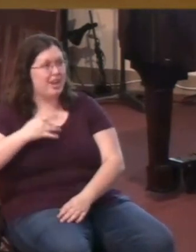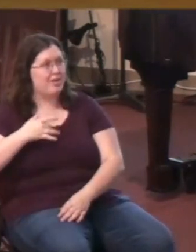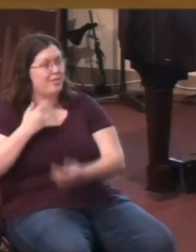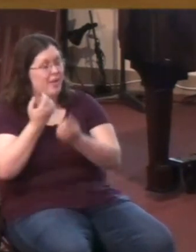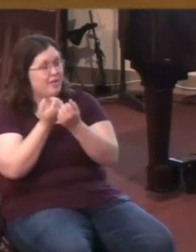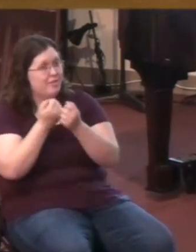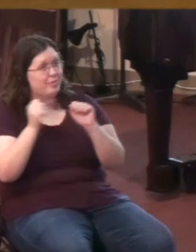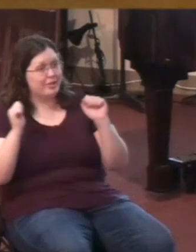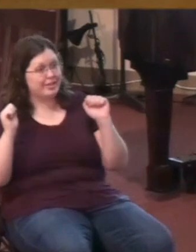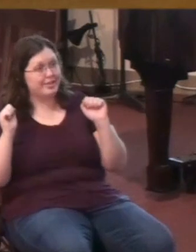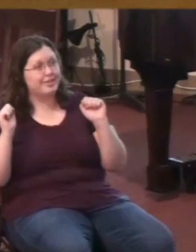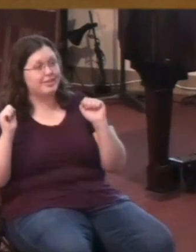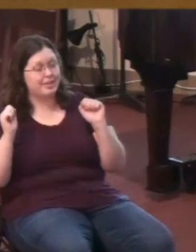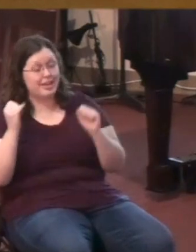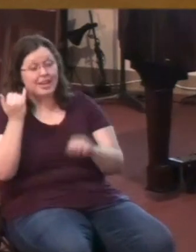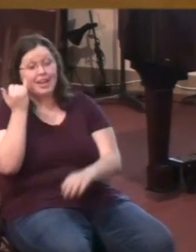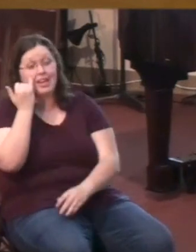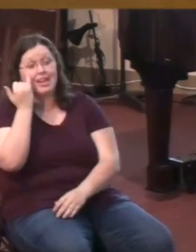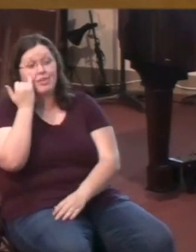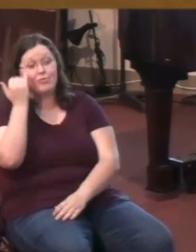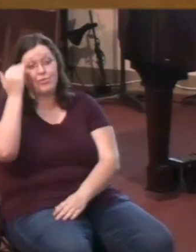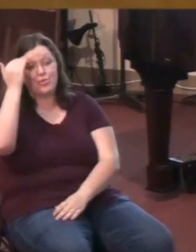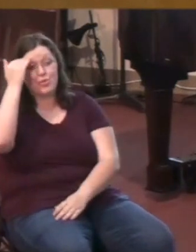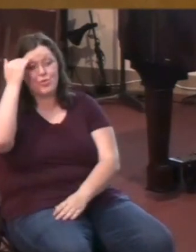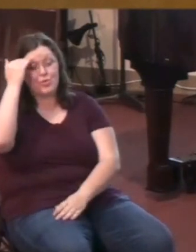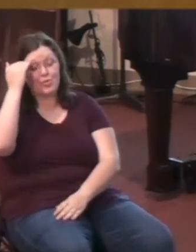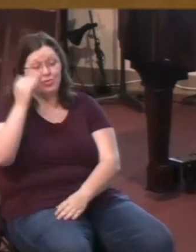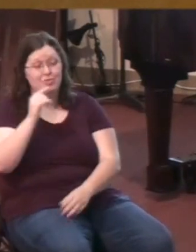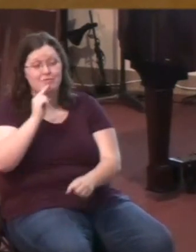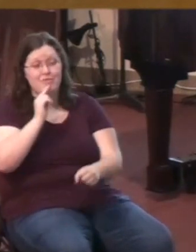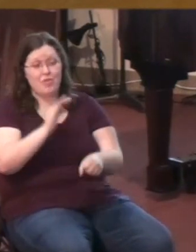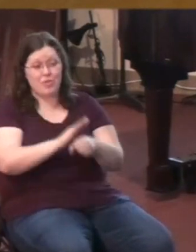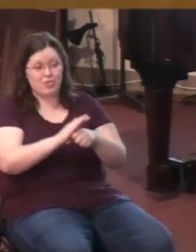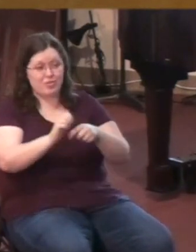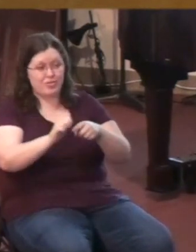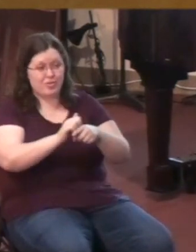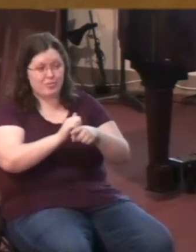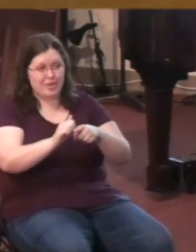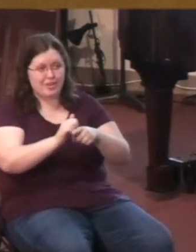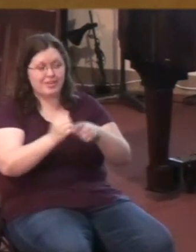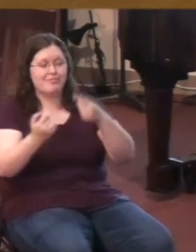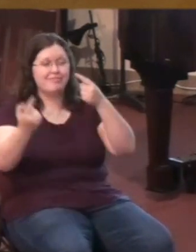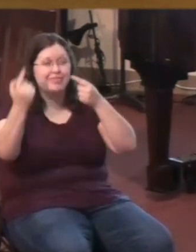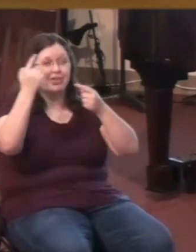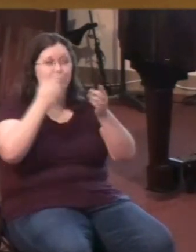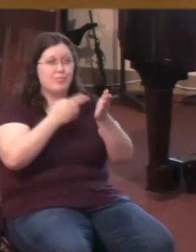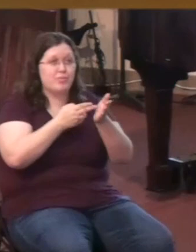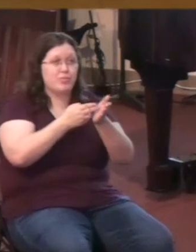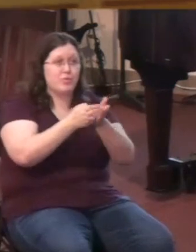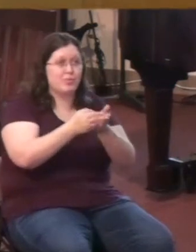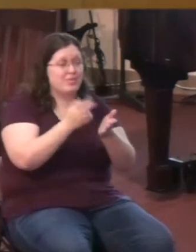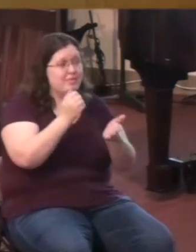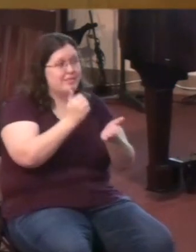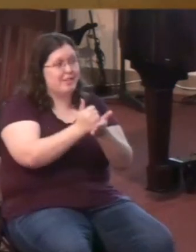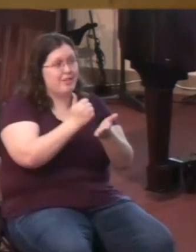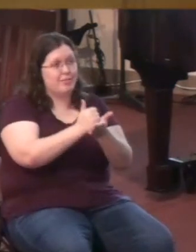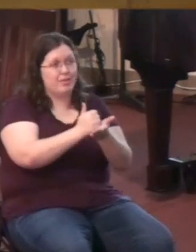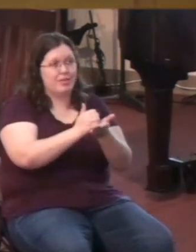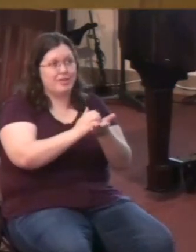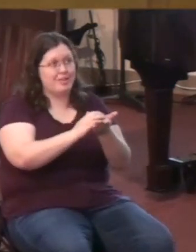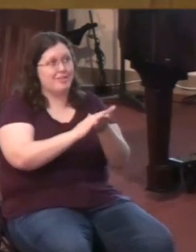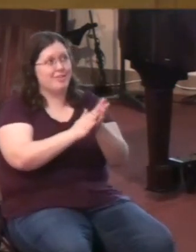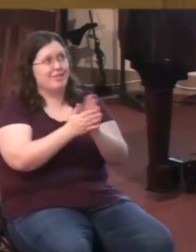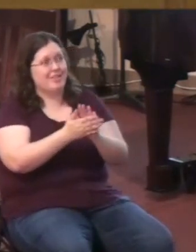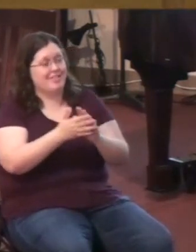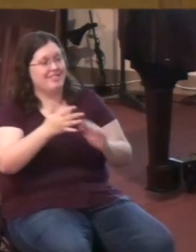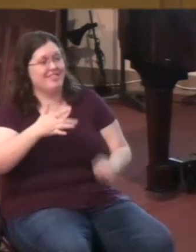we knew that this devotional practice of contemplating truth would bring us to a state of a mini vacation, would